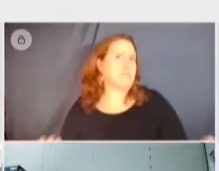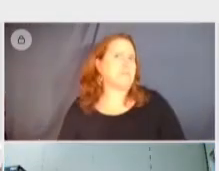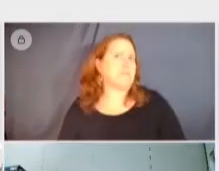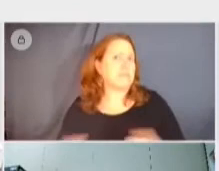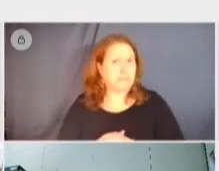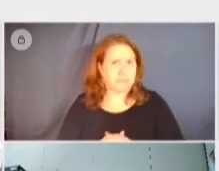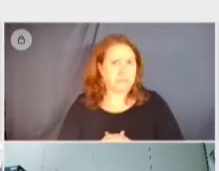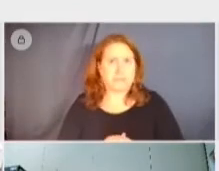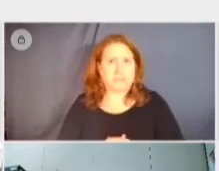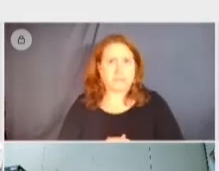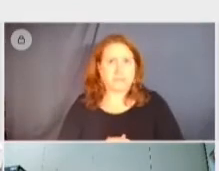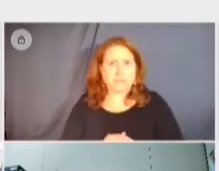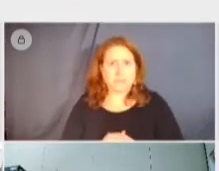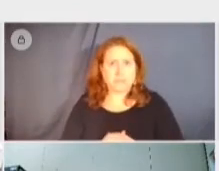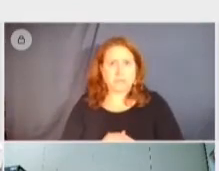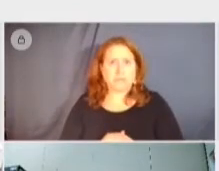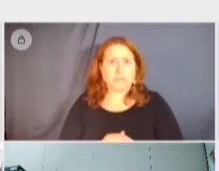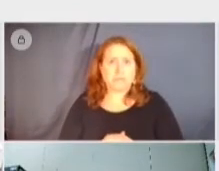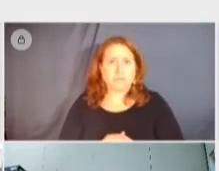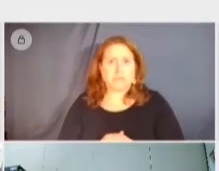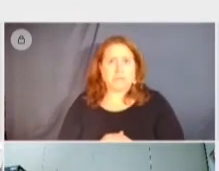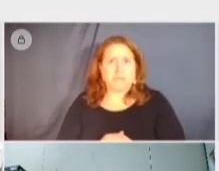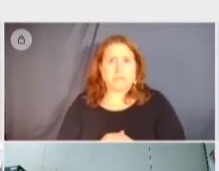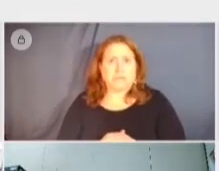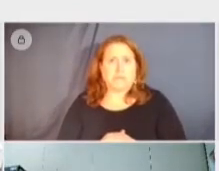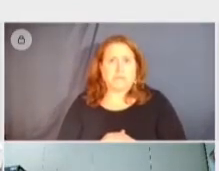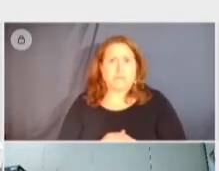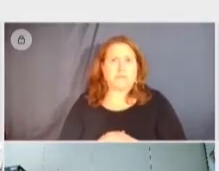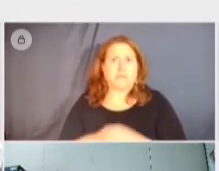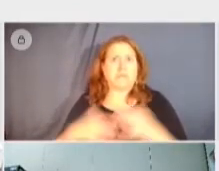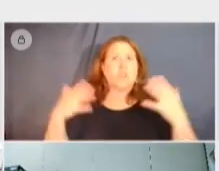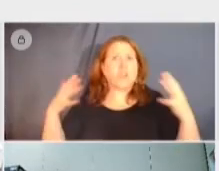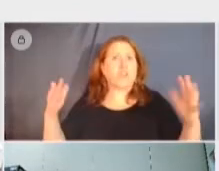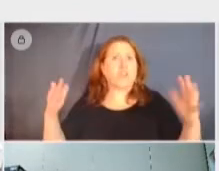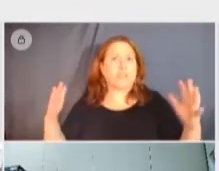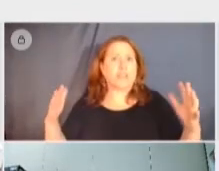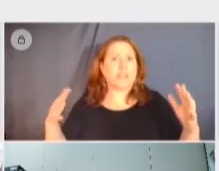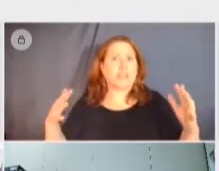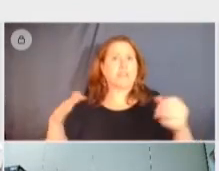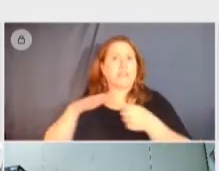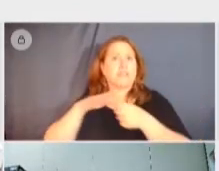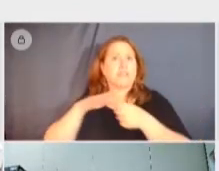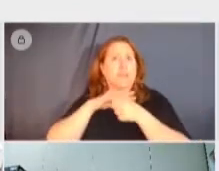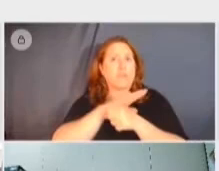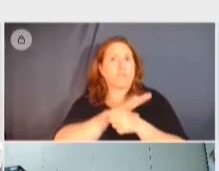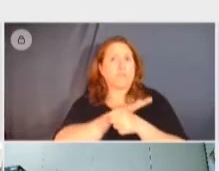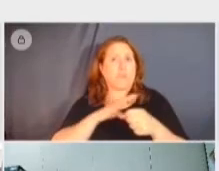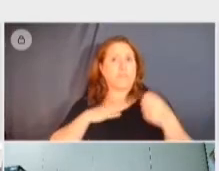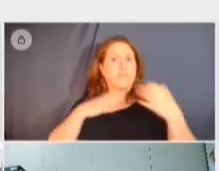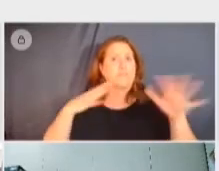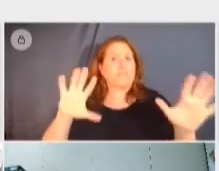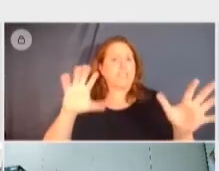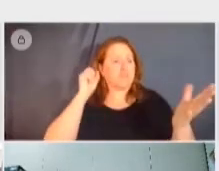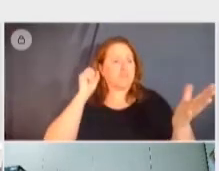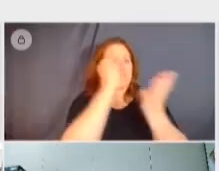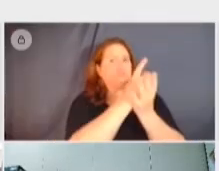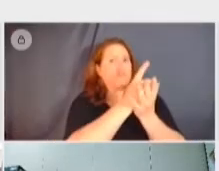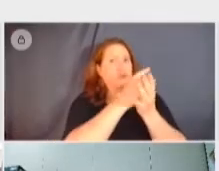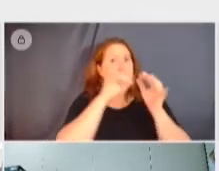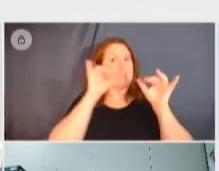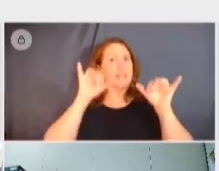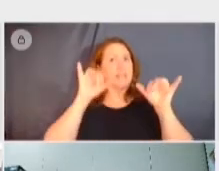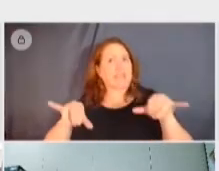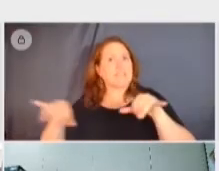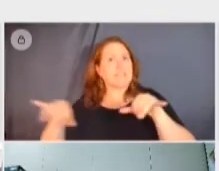So that's something we've already done, and are the local boards undertaking, I mean, is there a standardized process then around the state